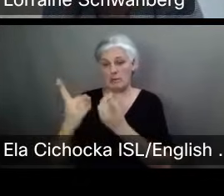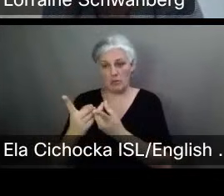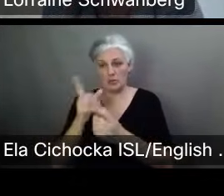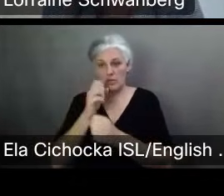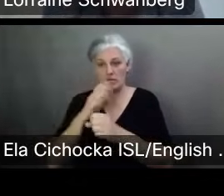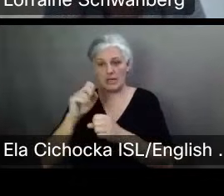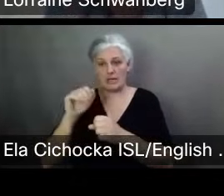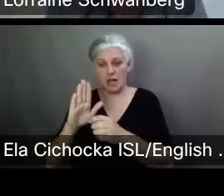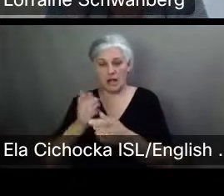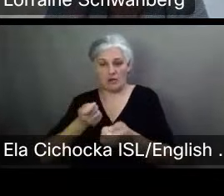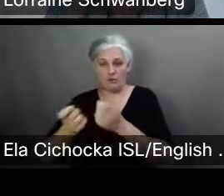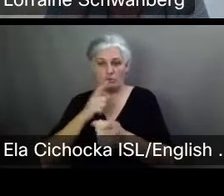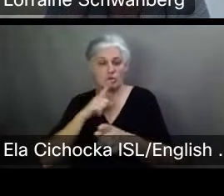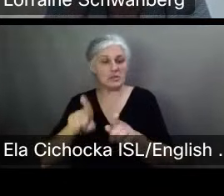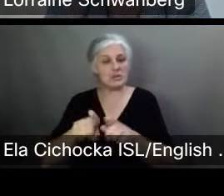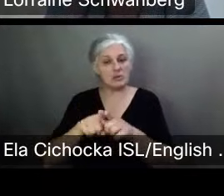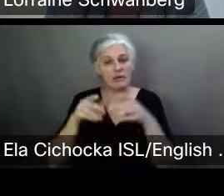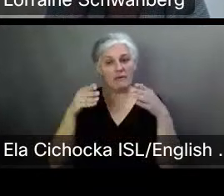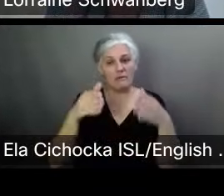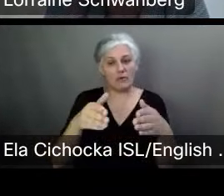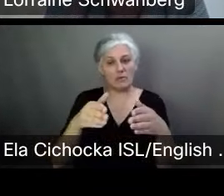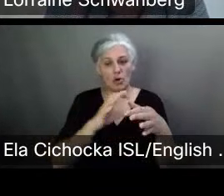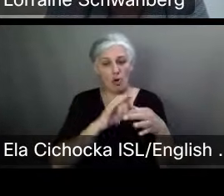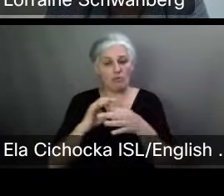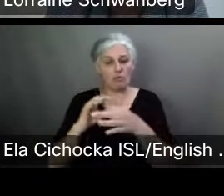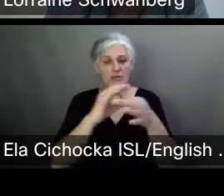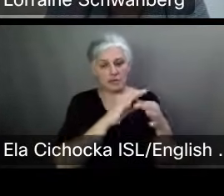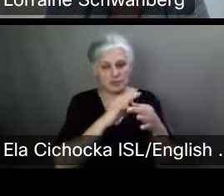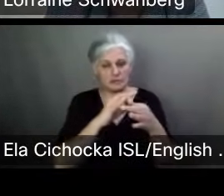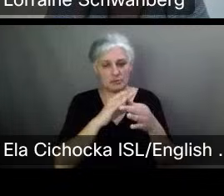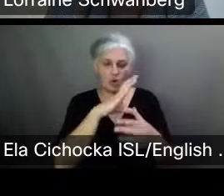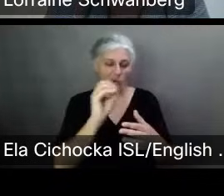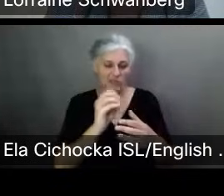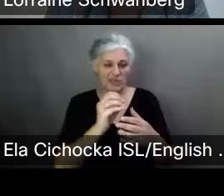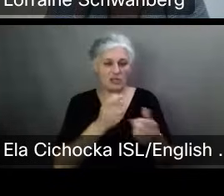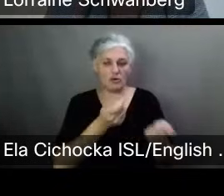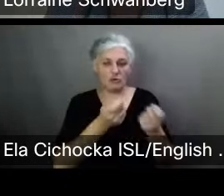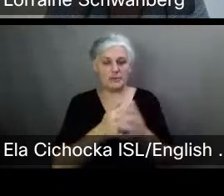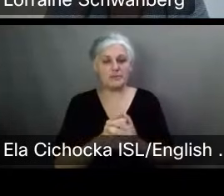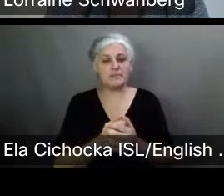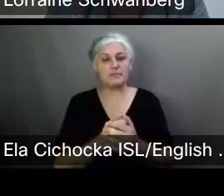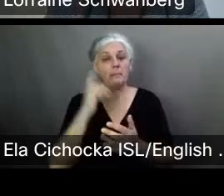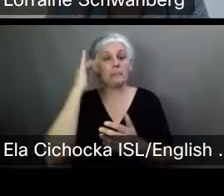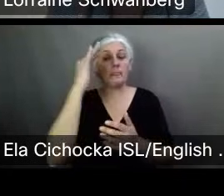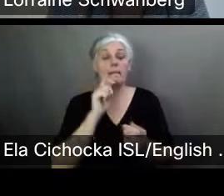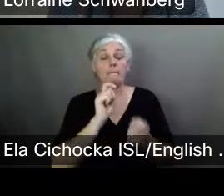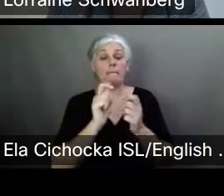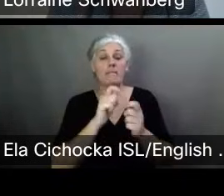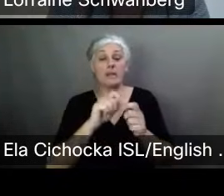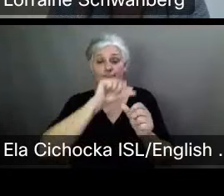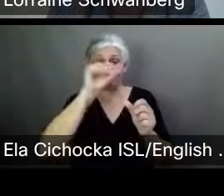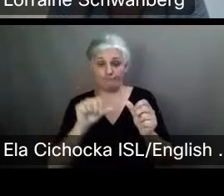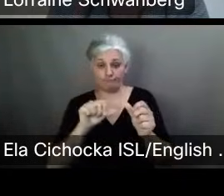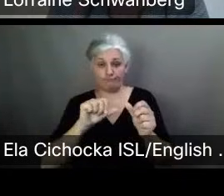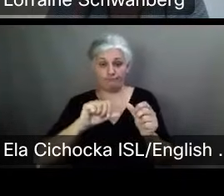clinical governance, but also focusing on corporate governance. Other than that, the principles we've retained as is.